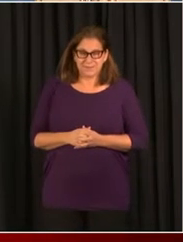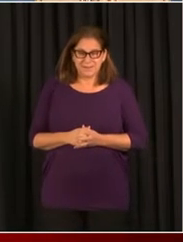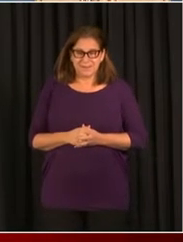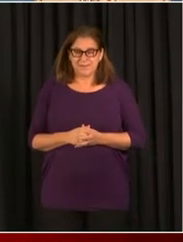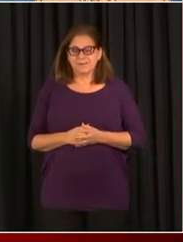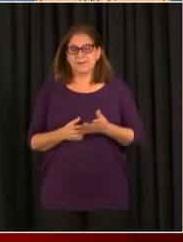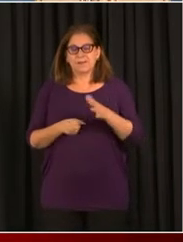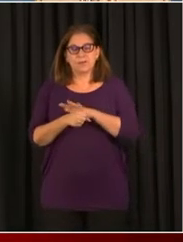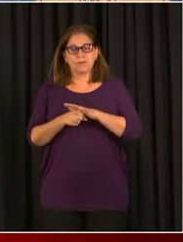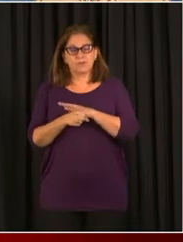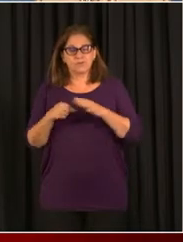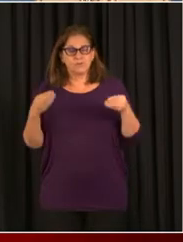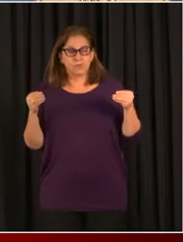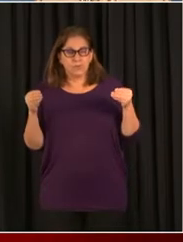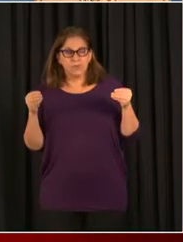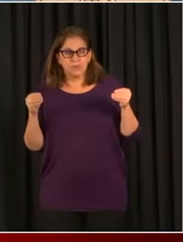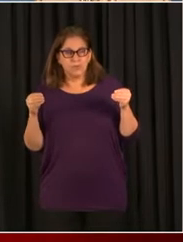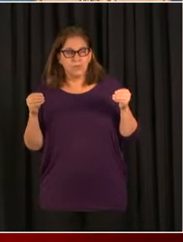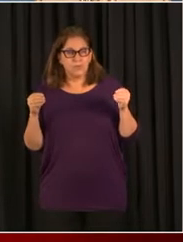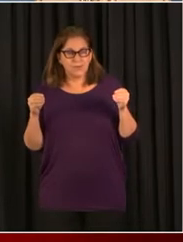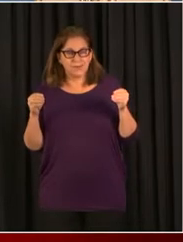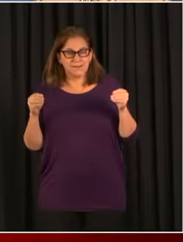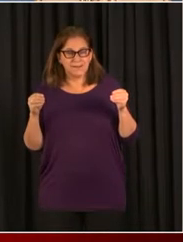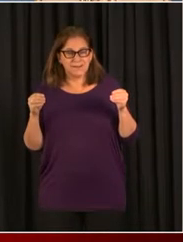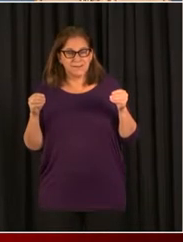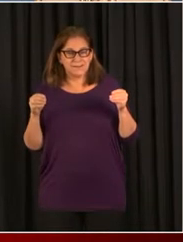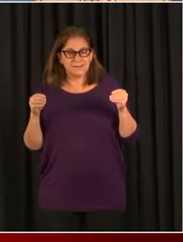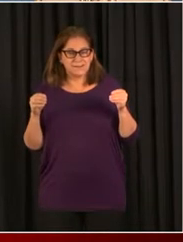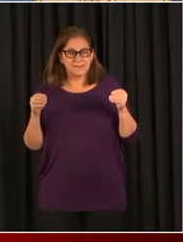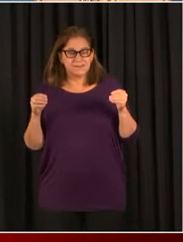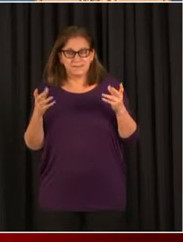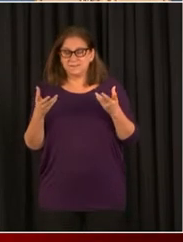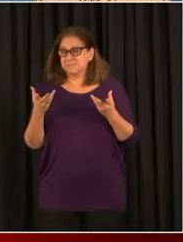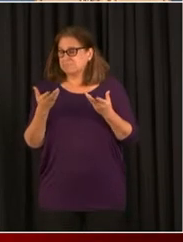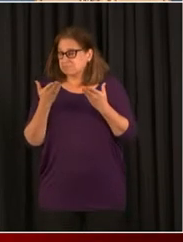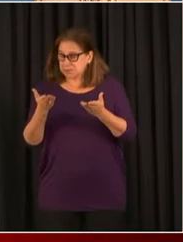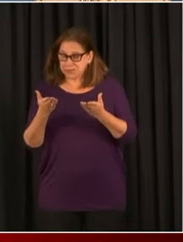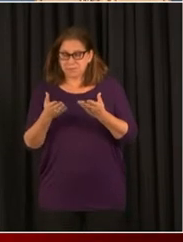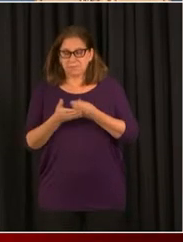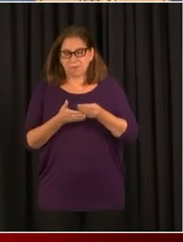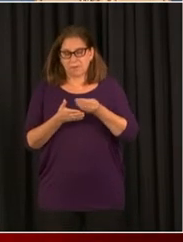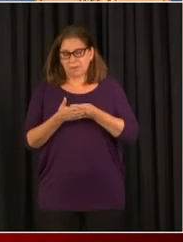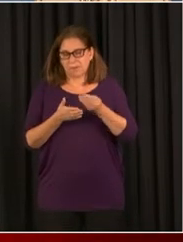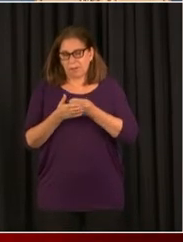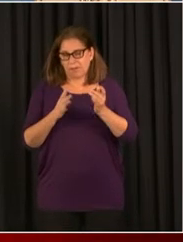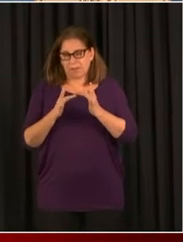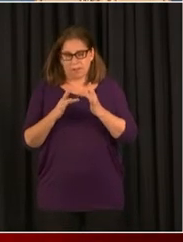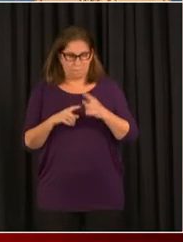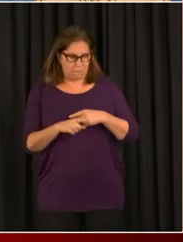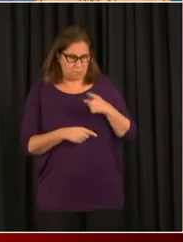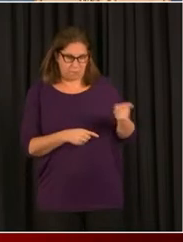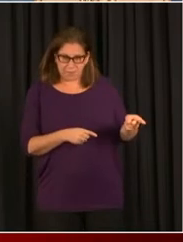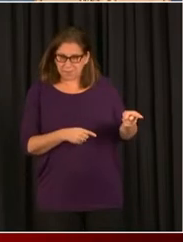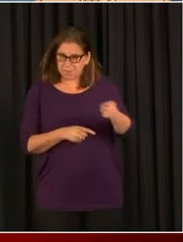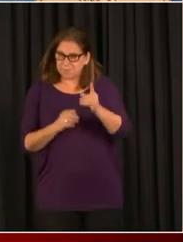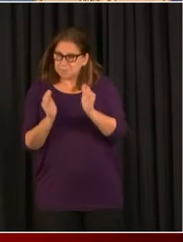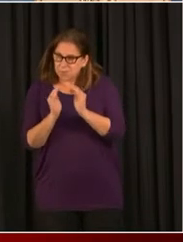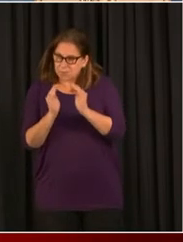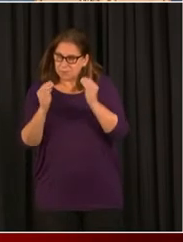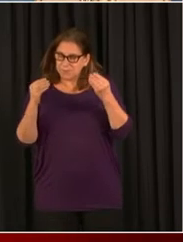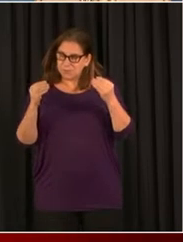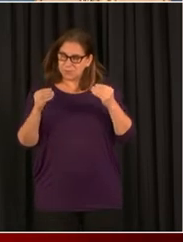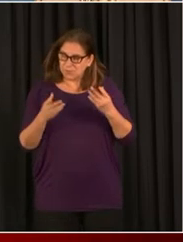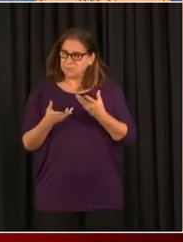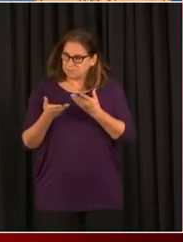with. And so let me end by saying this. It may feel unusual